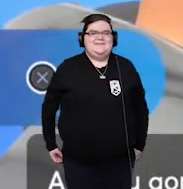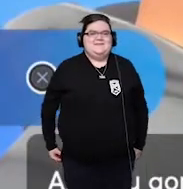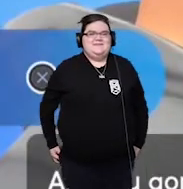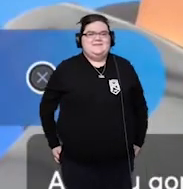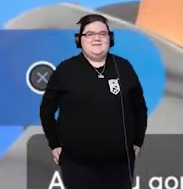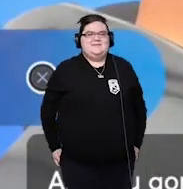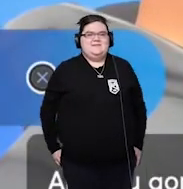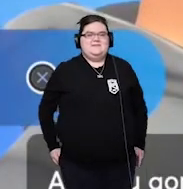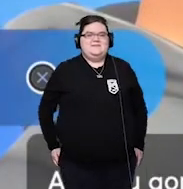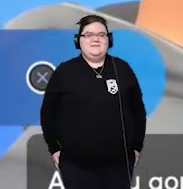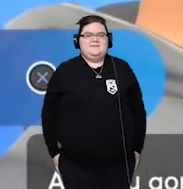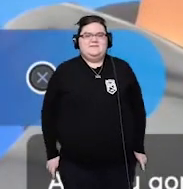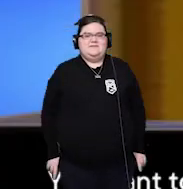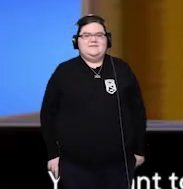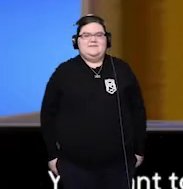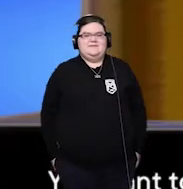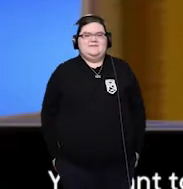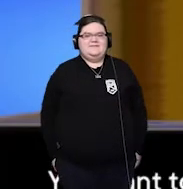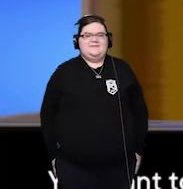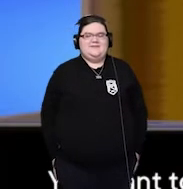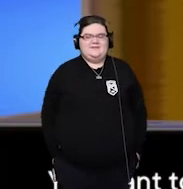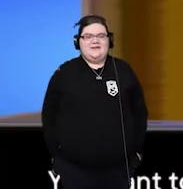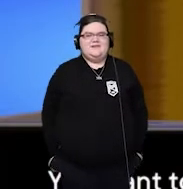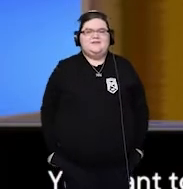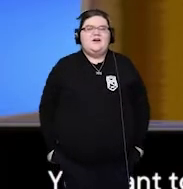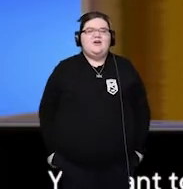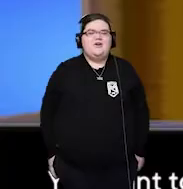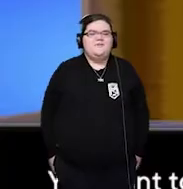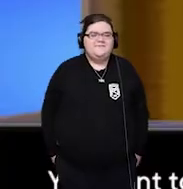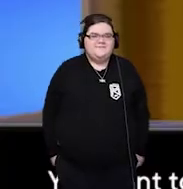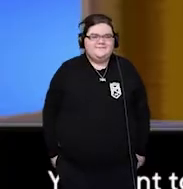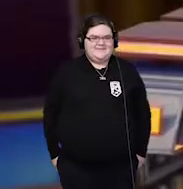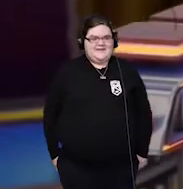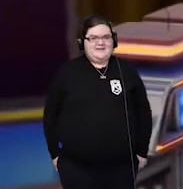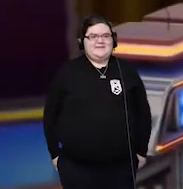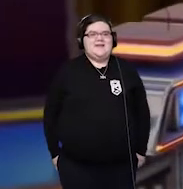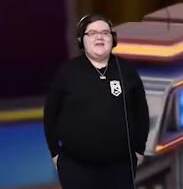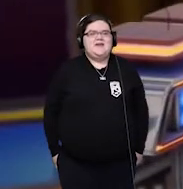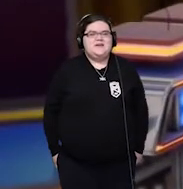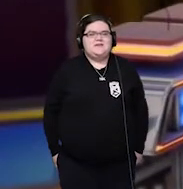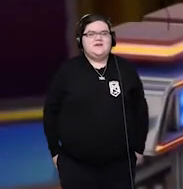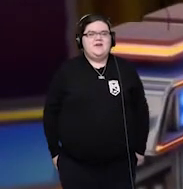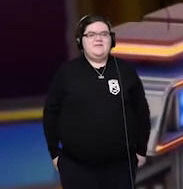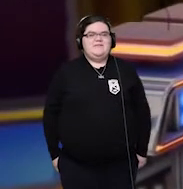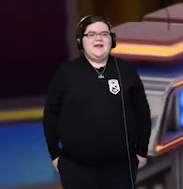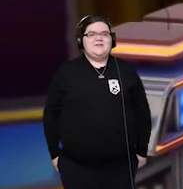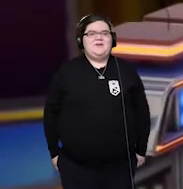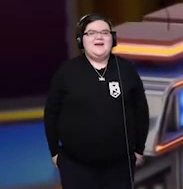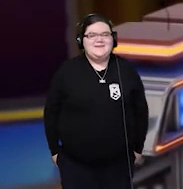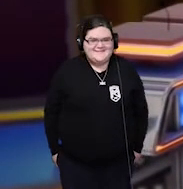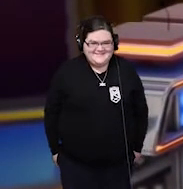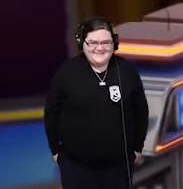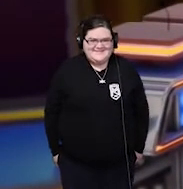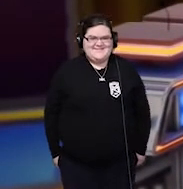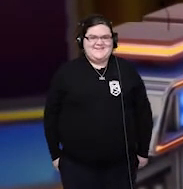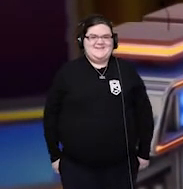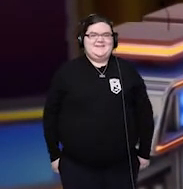answers. We're gonna play. You want to play. Yeah. Yes, sir. Well, yes, sir, we would like to